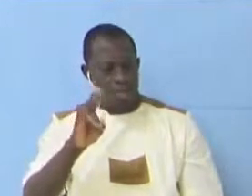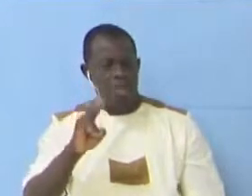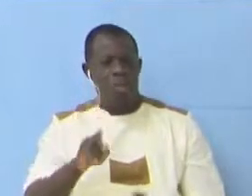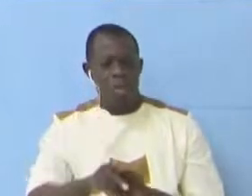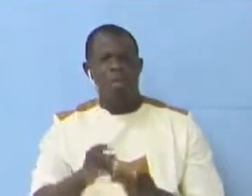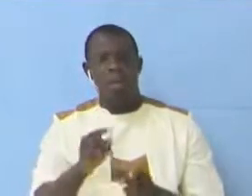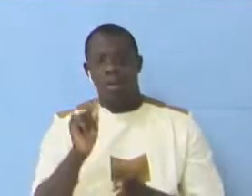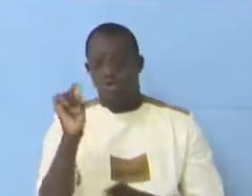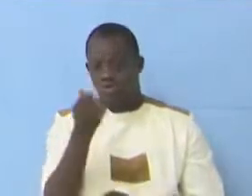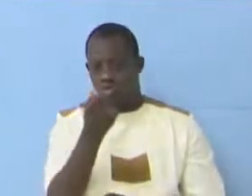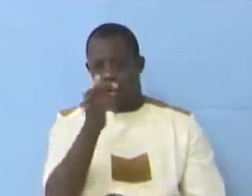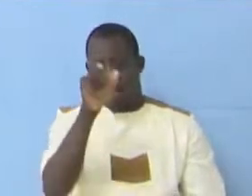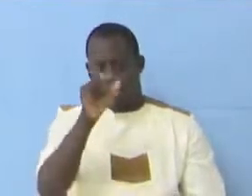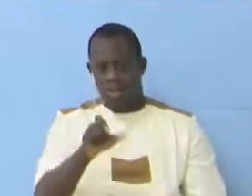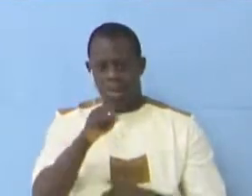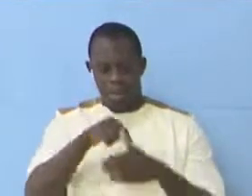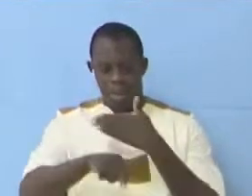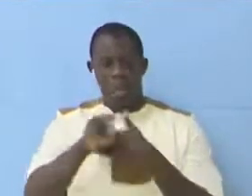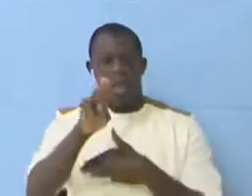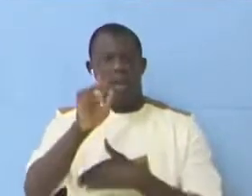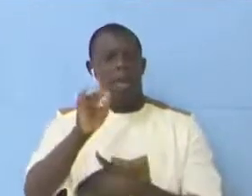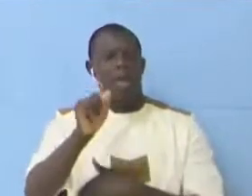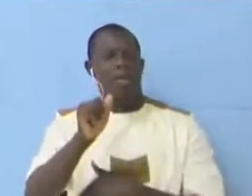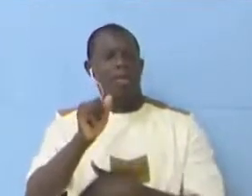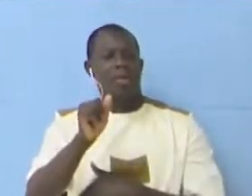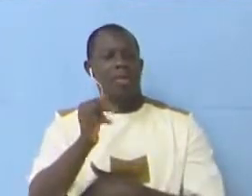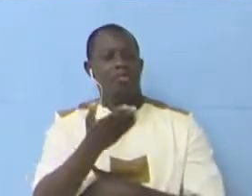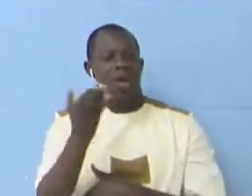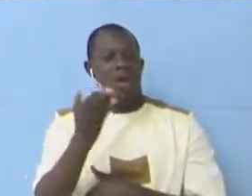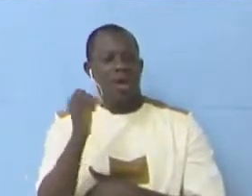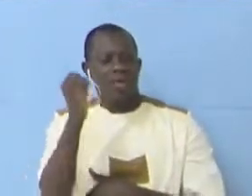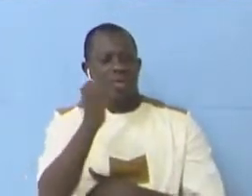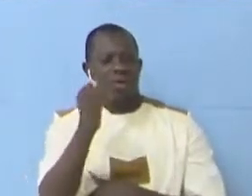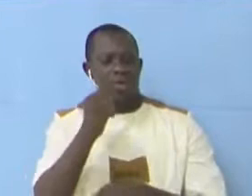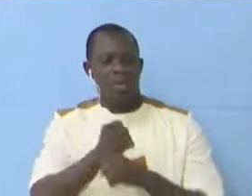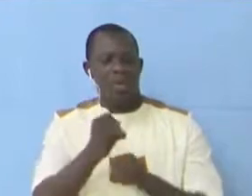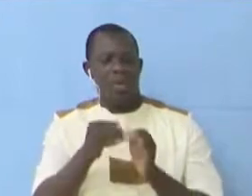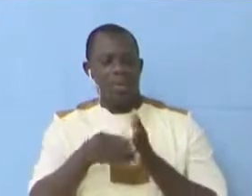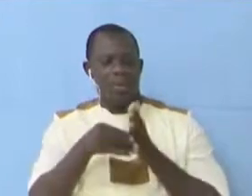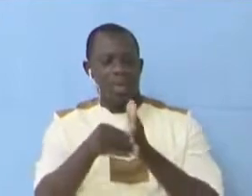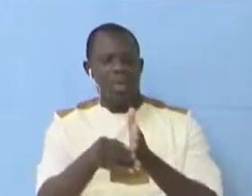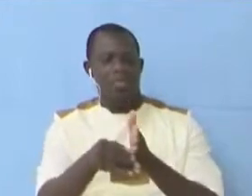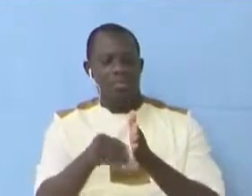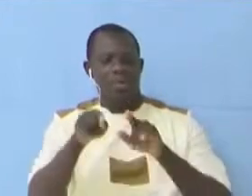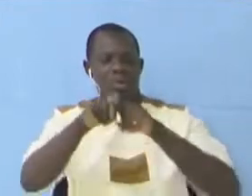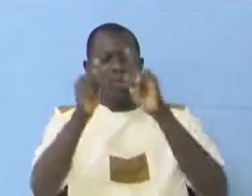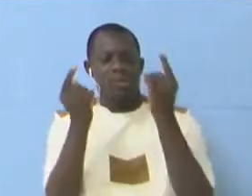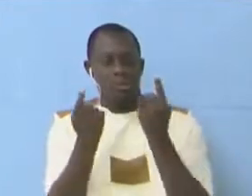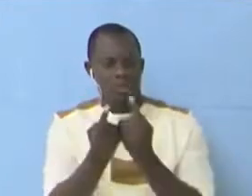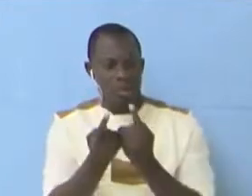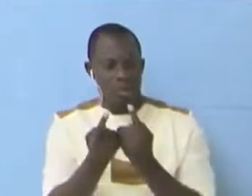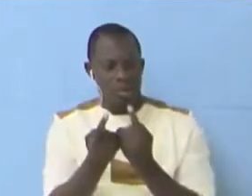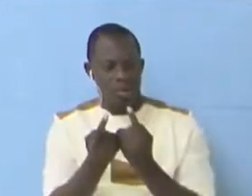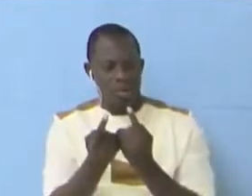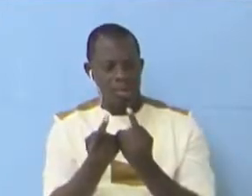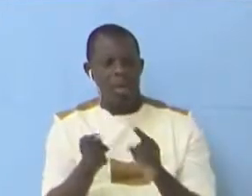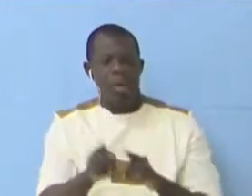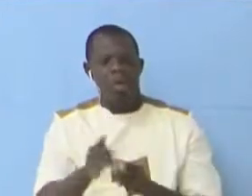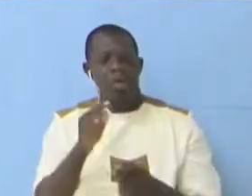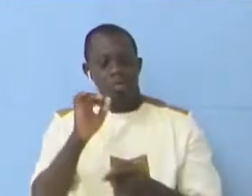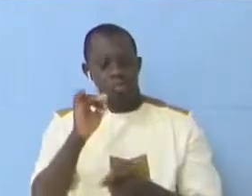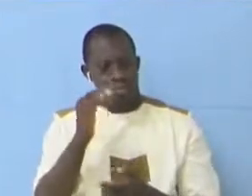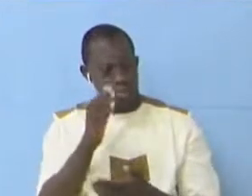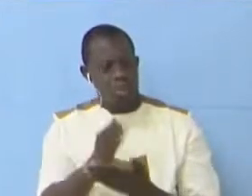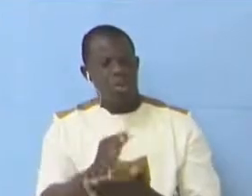in the agency as Director General. Harry Sambu tam dafa beesoon ci liggéeykaay bi nekk fa Director General. Correct? Yes,